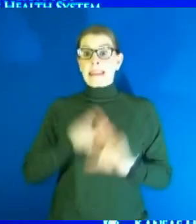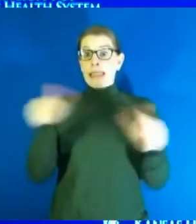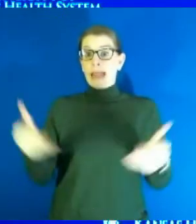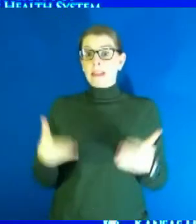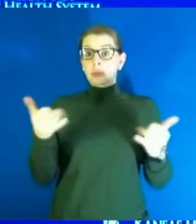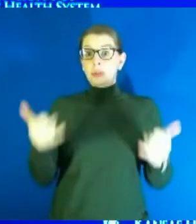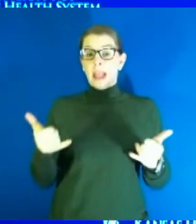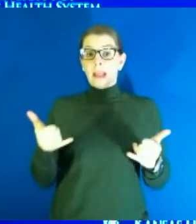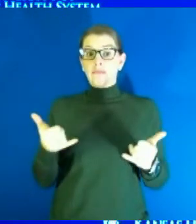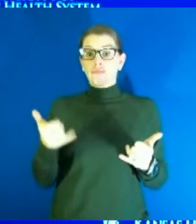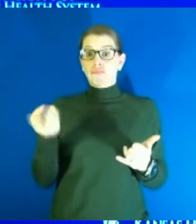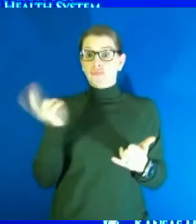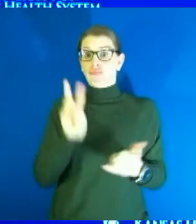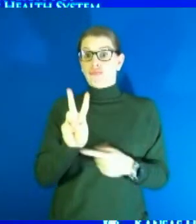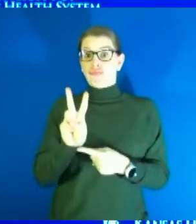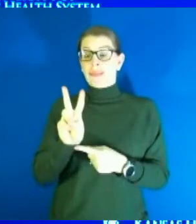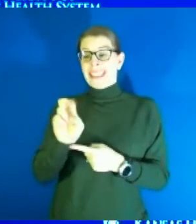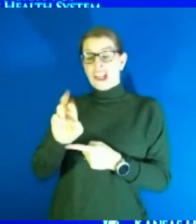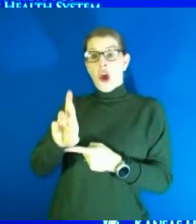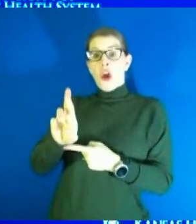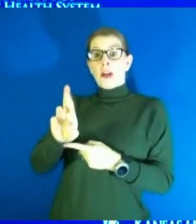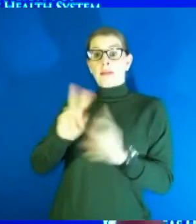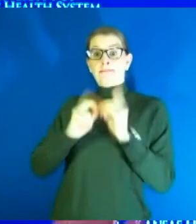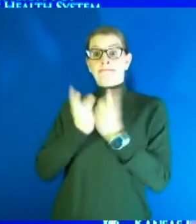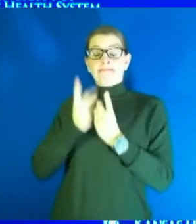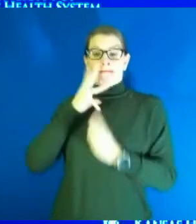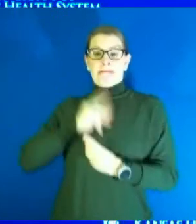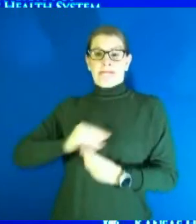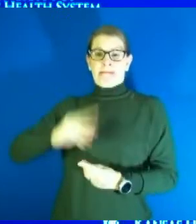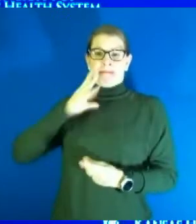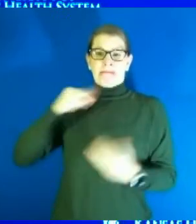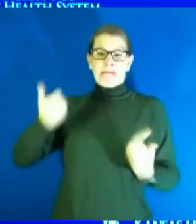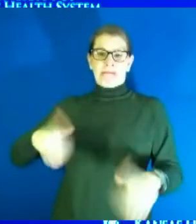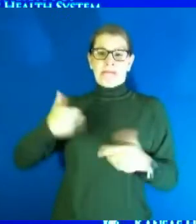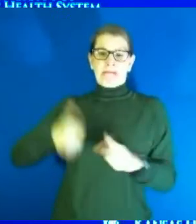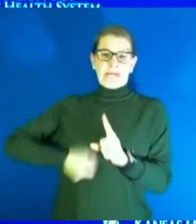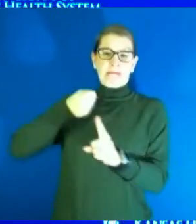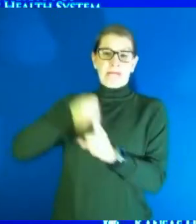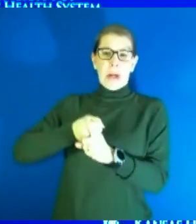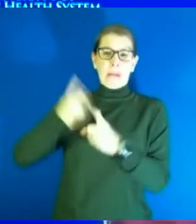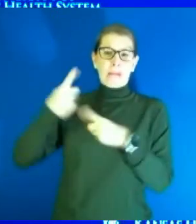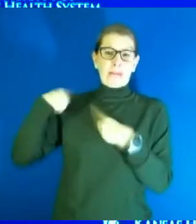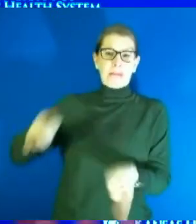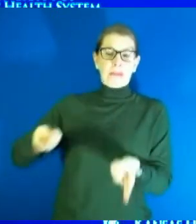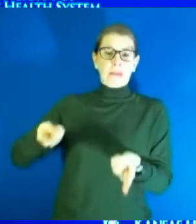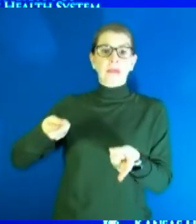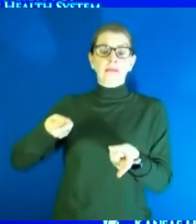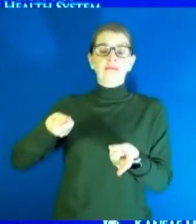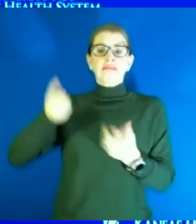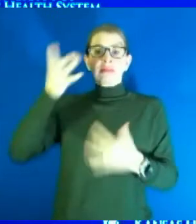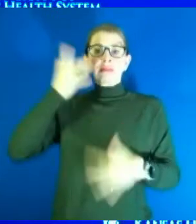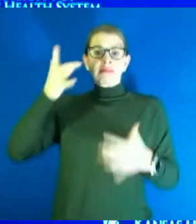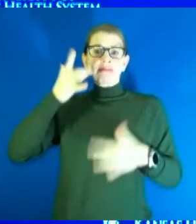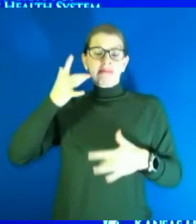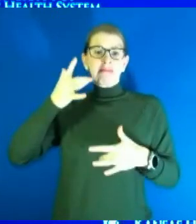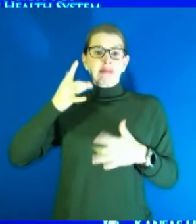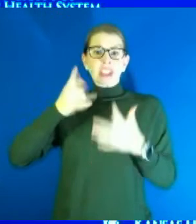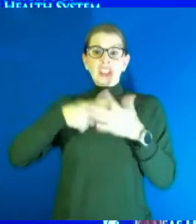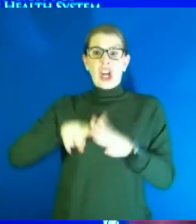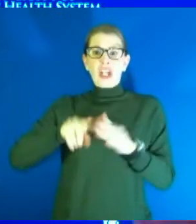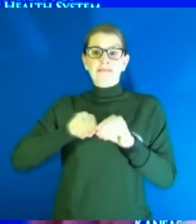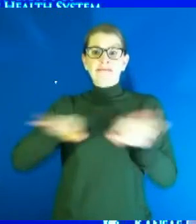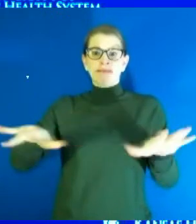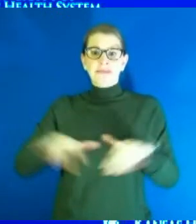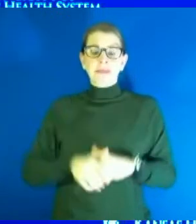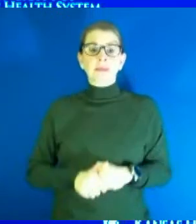departments have really been the tip of the spear since the pandemic began. And Dr. Marshall and Dr. Allen, Dr. Cannon, all of their colleagues in the emergency